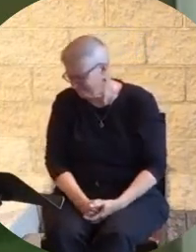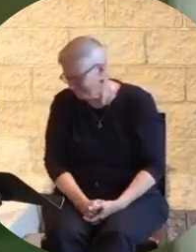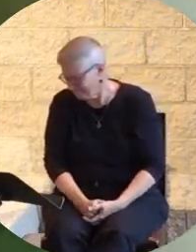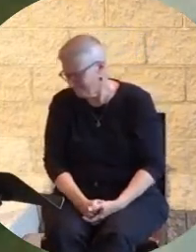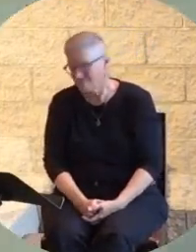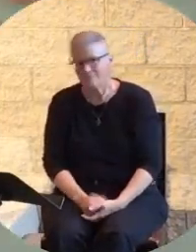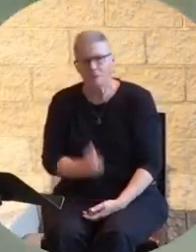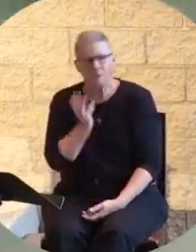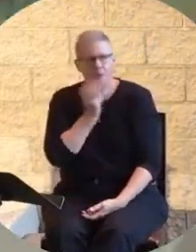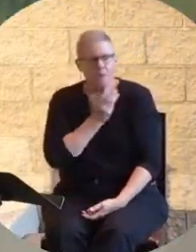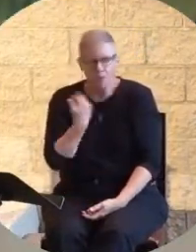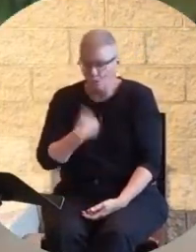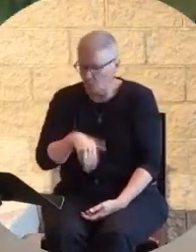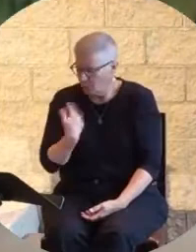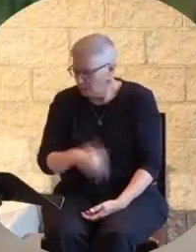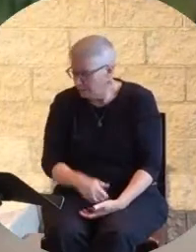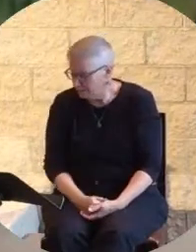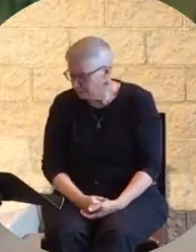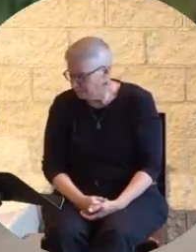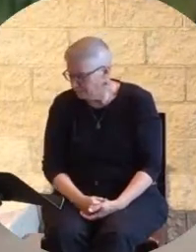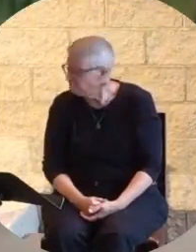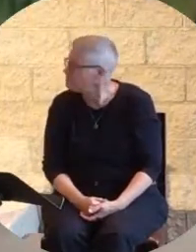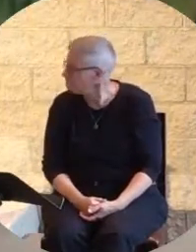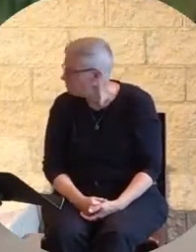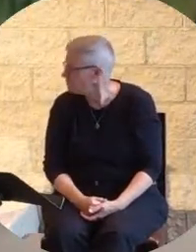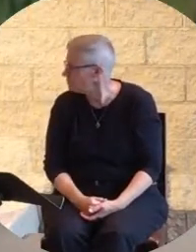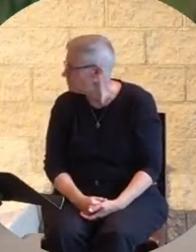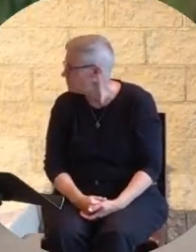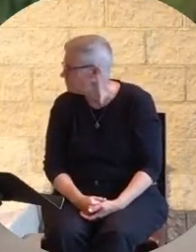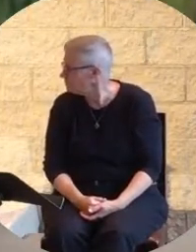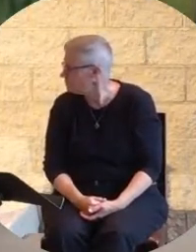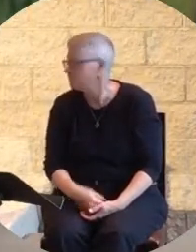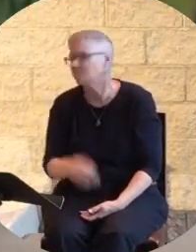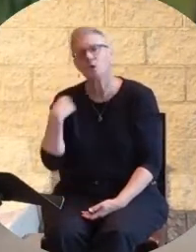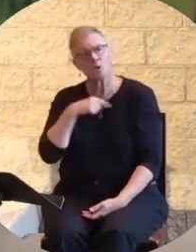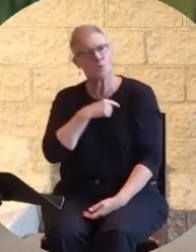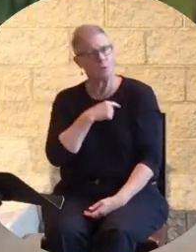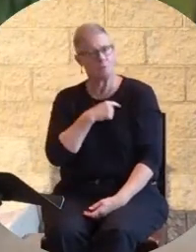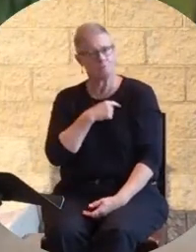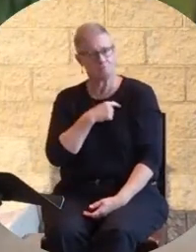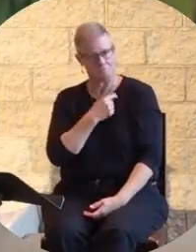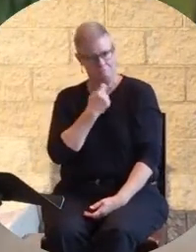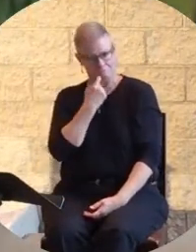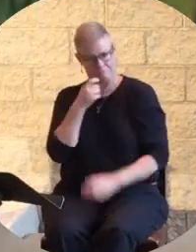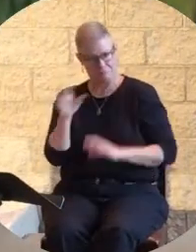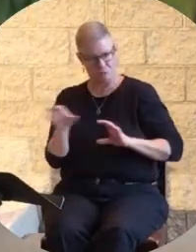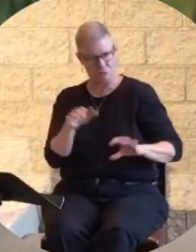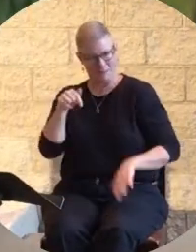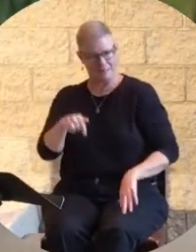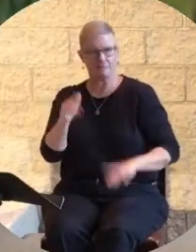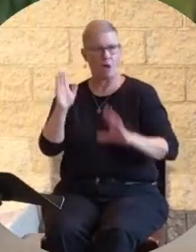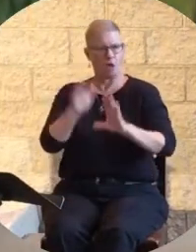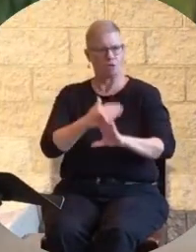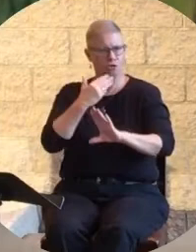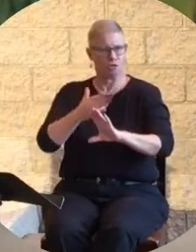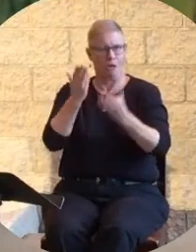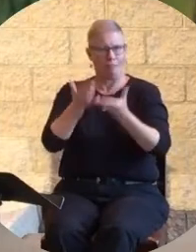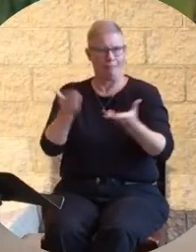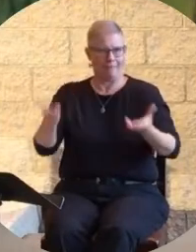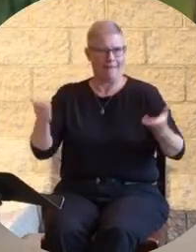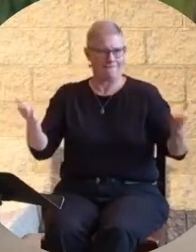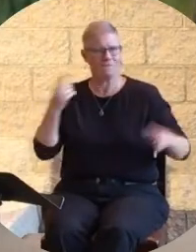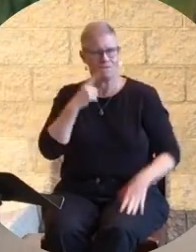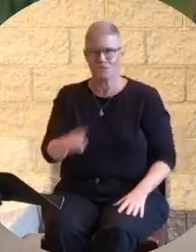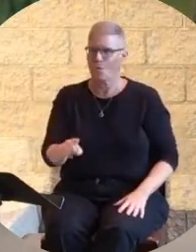Whew. We've been doing this song thing for 4 weeks now. 3 weeks. This is our